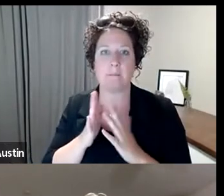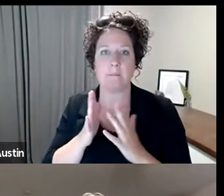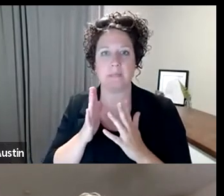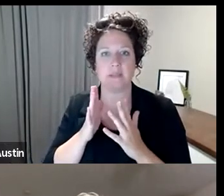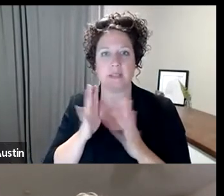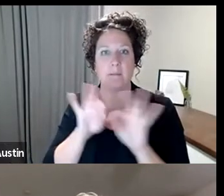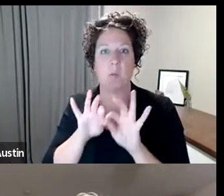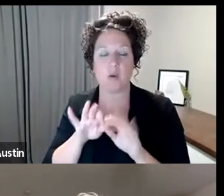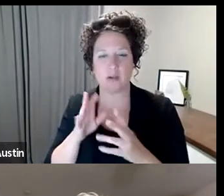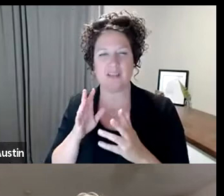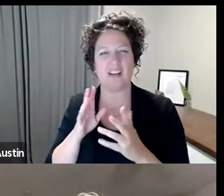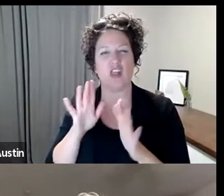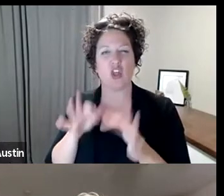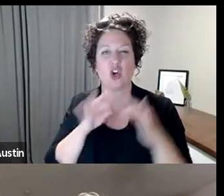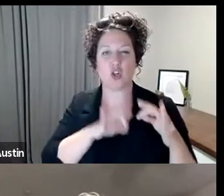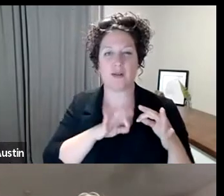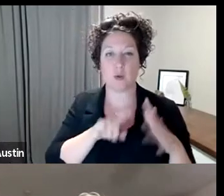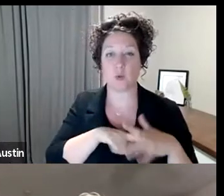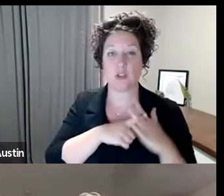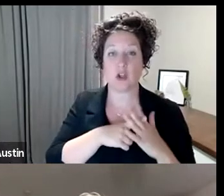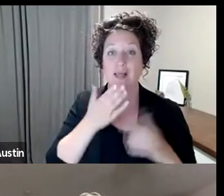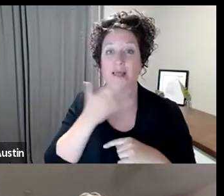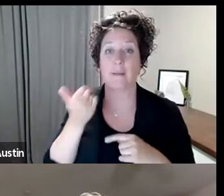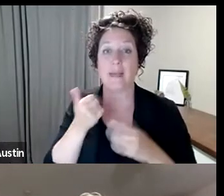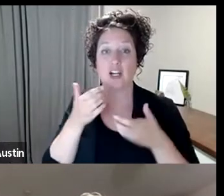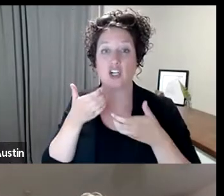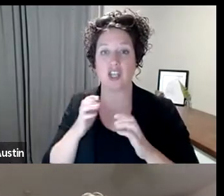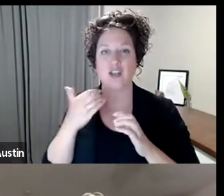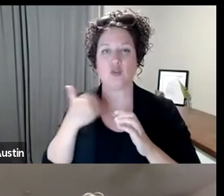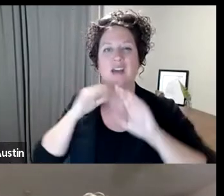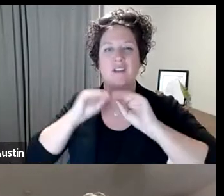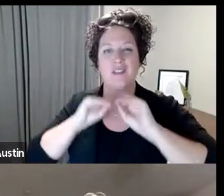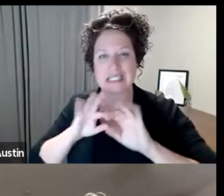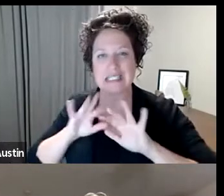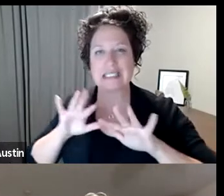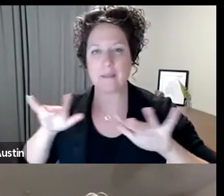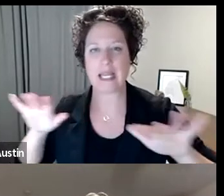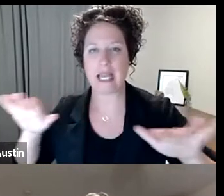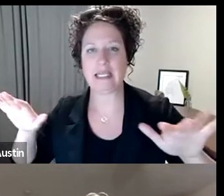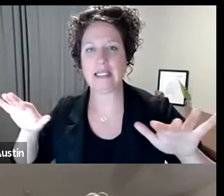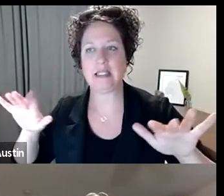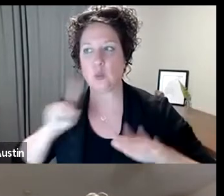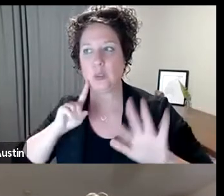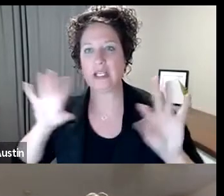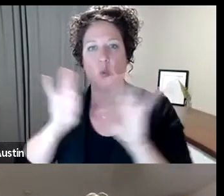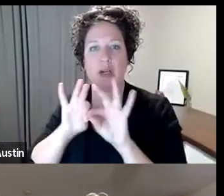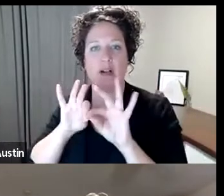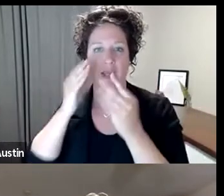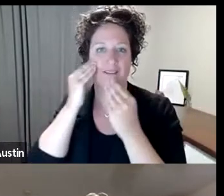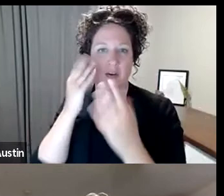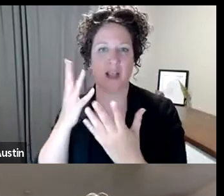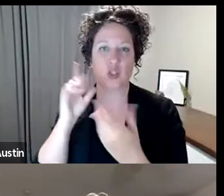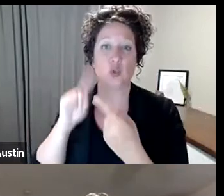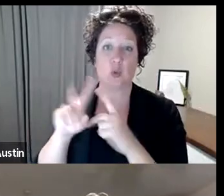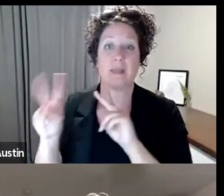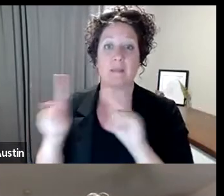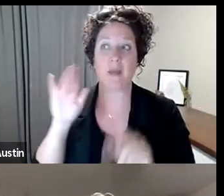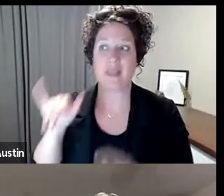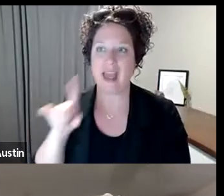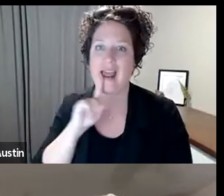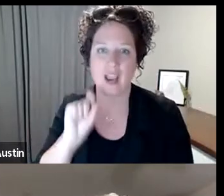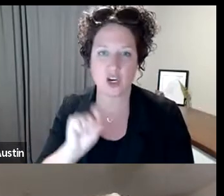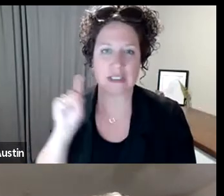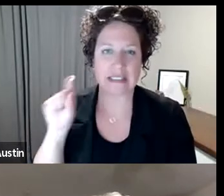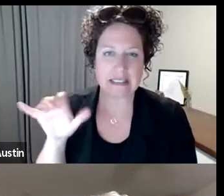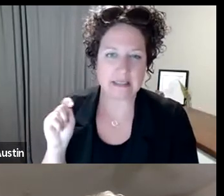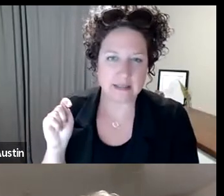earlier you get started, the better chance you have of disseminating these, you know, really critical pieces of information to the folks who actually need